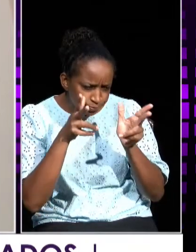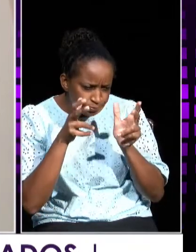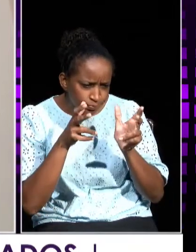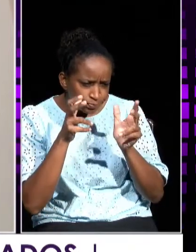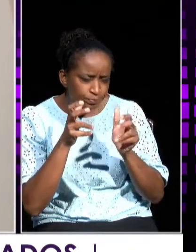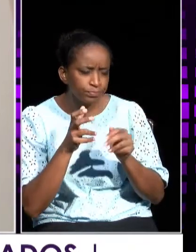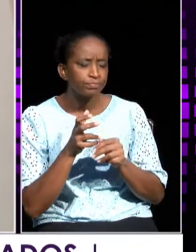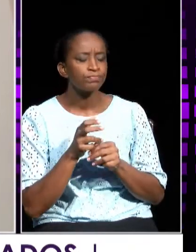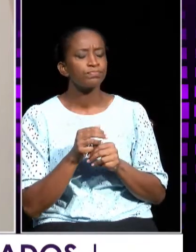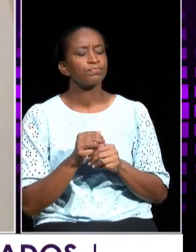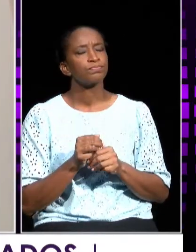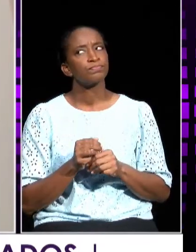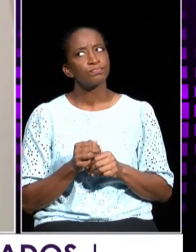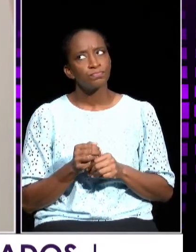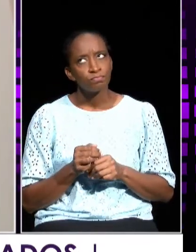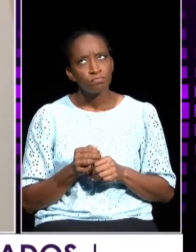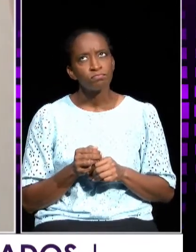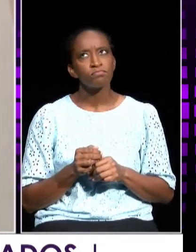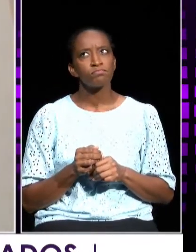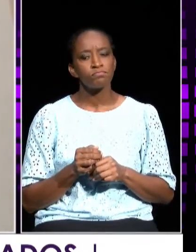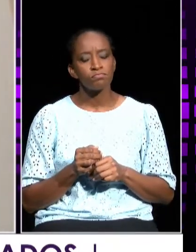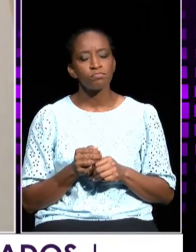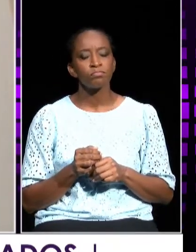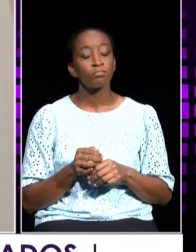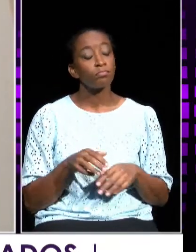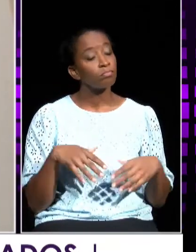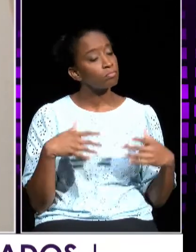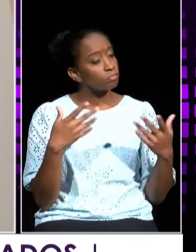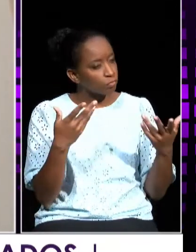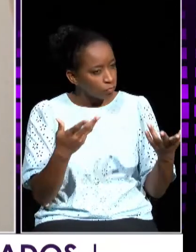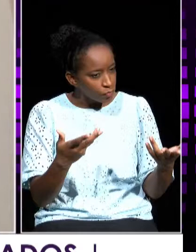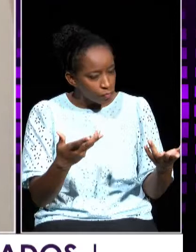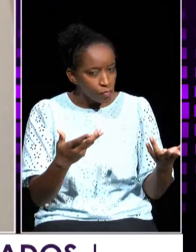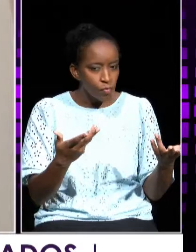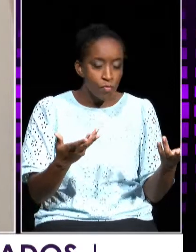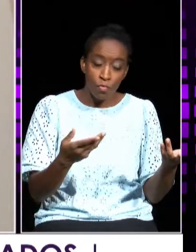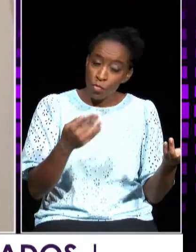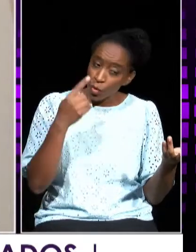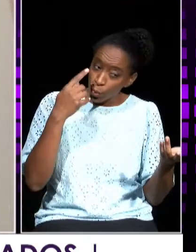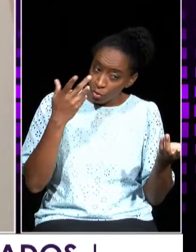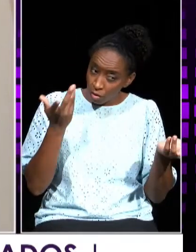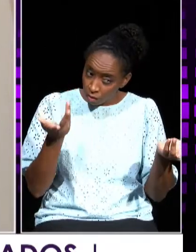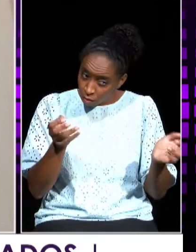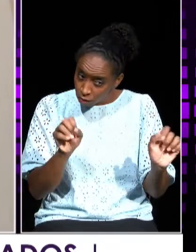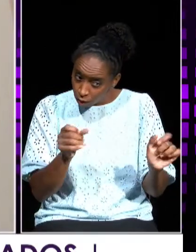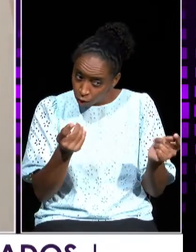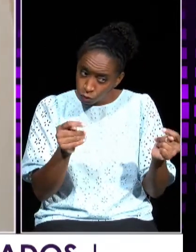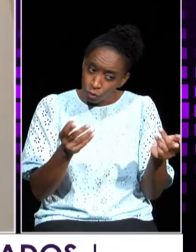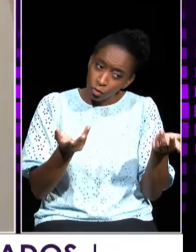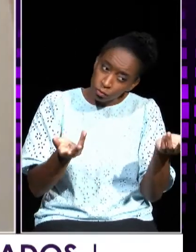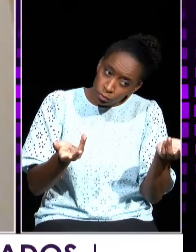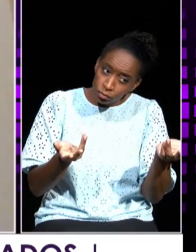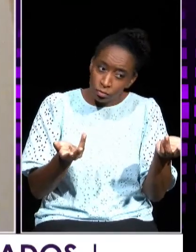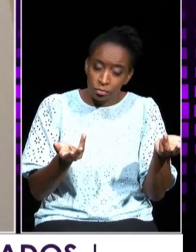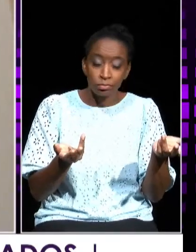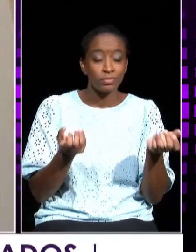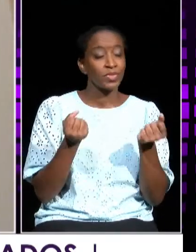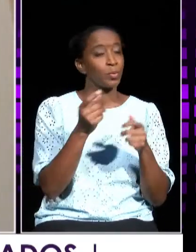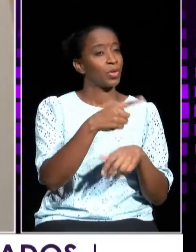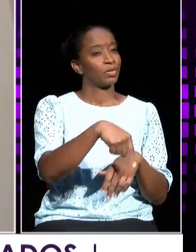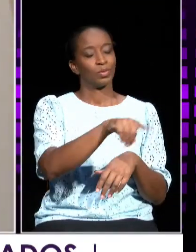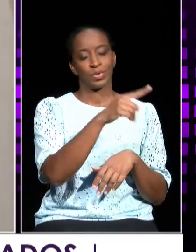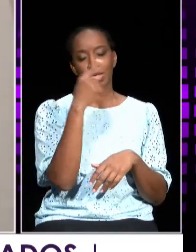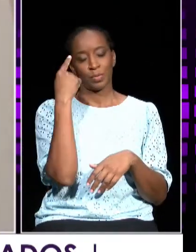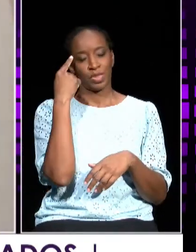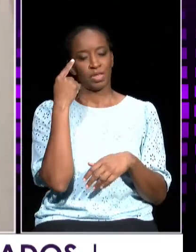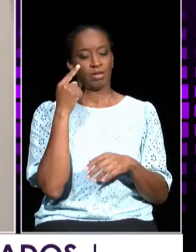that could better them. Because many times it is a case that they feel like nobody cares. Okay,